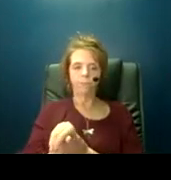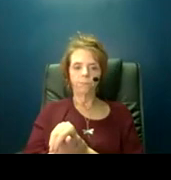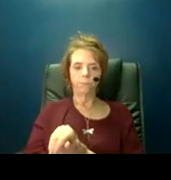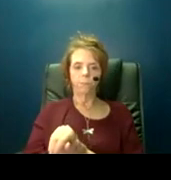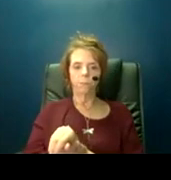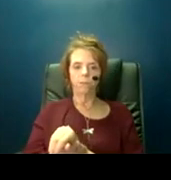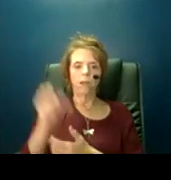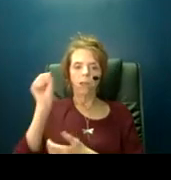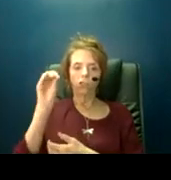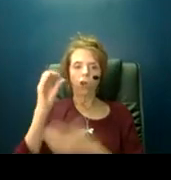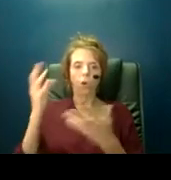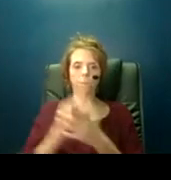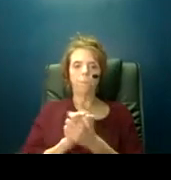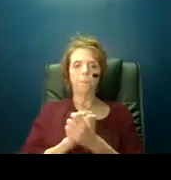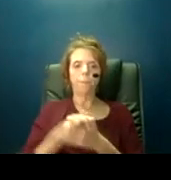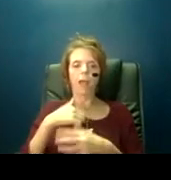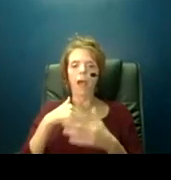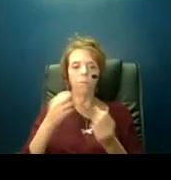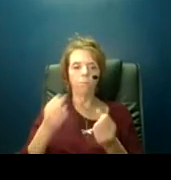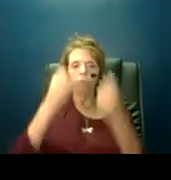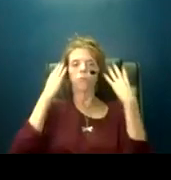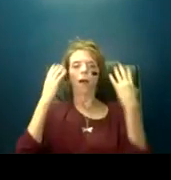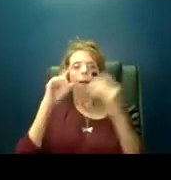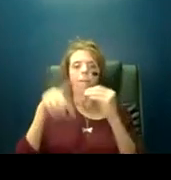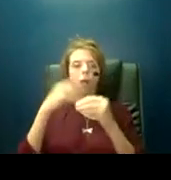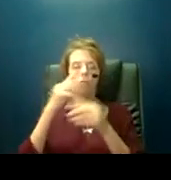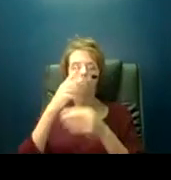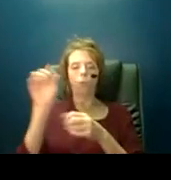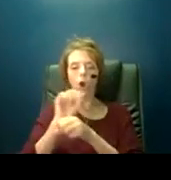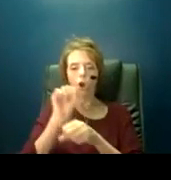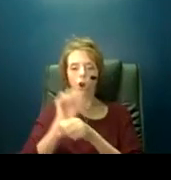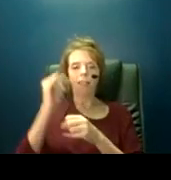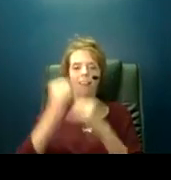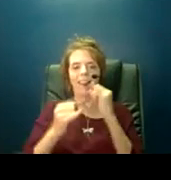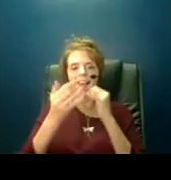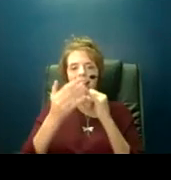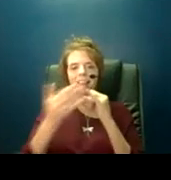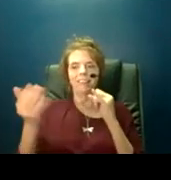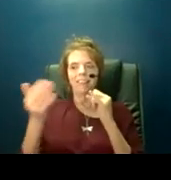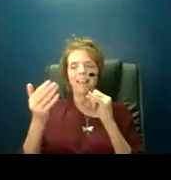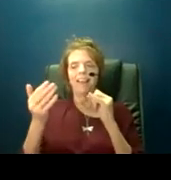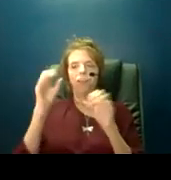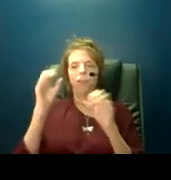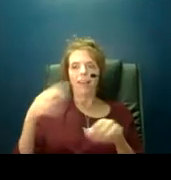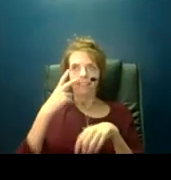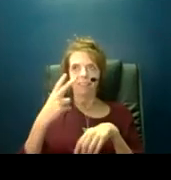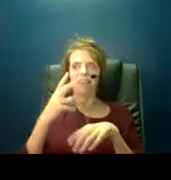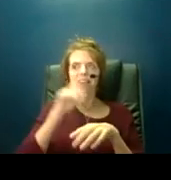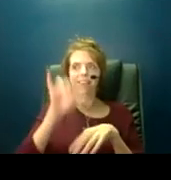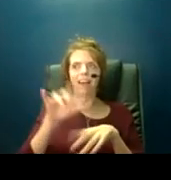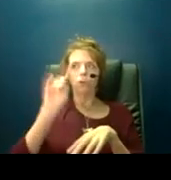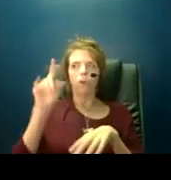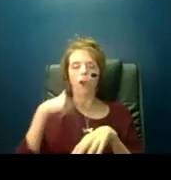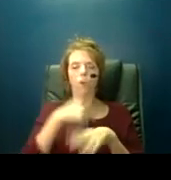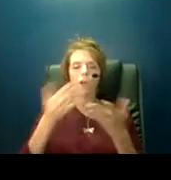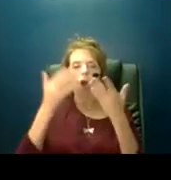So I'm blown away at the work. The last thing on this slide in the lower right-hand corner you can see is that's where we offered an